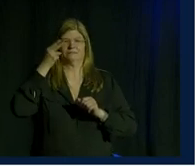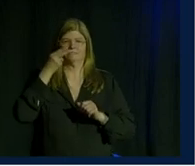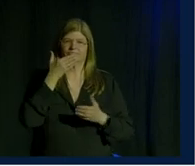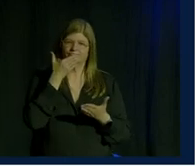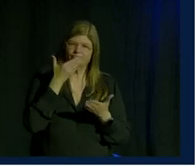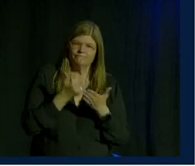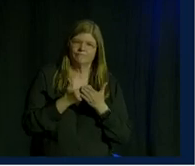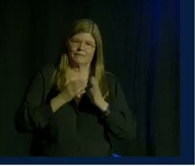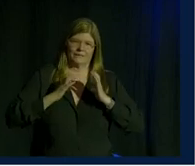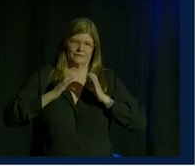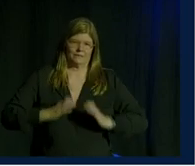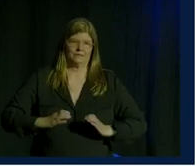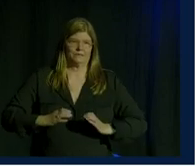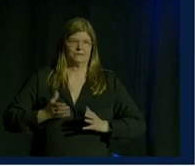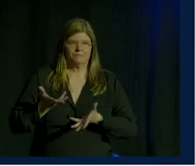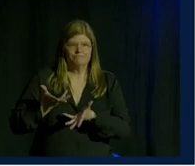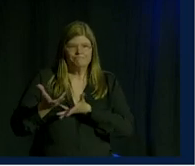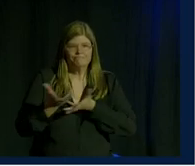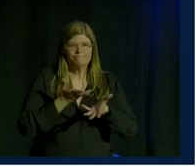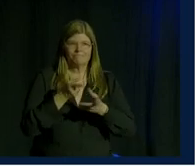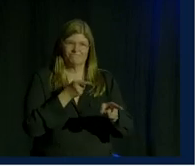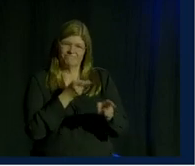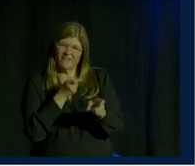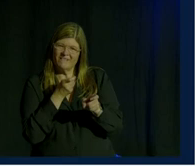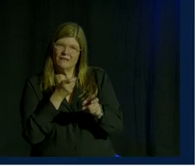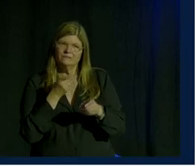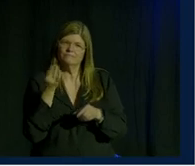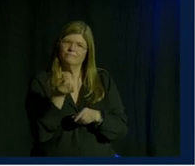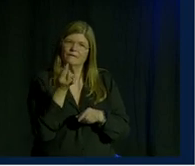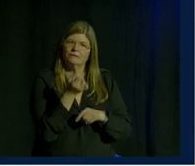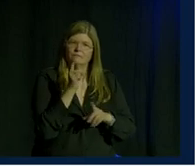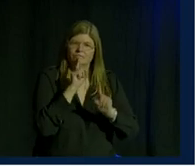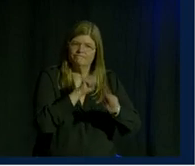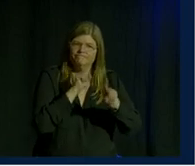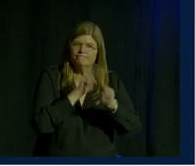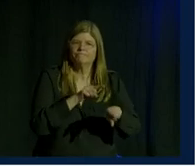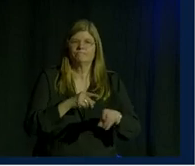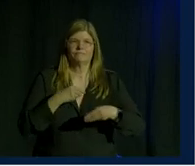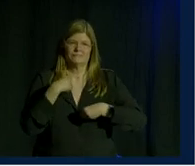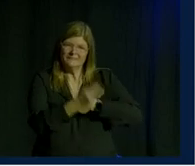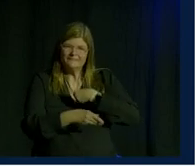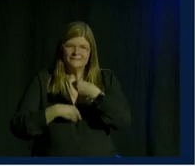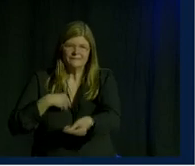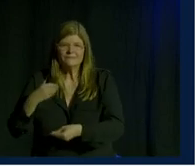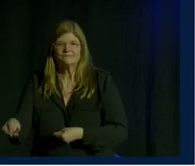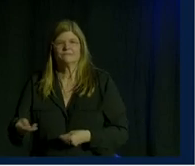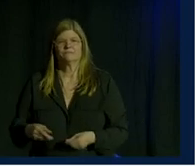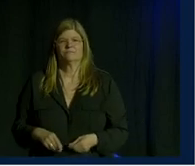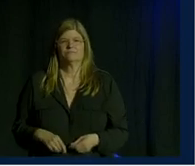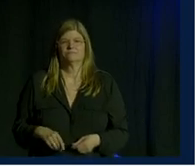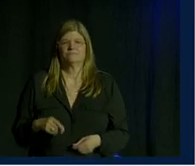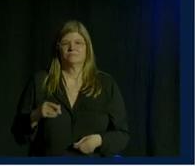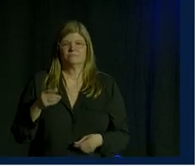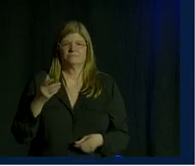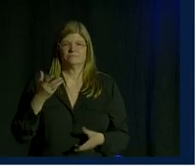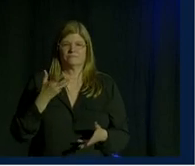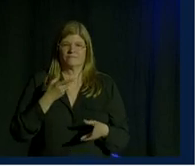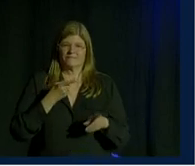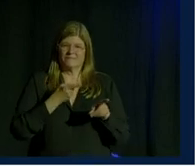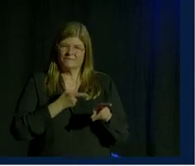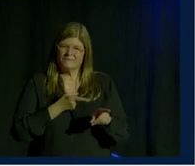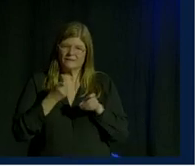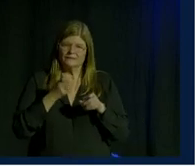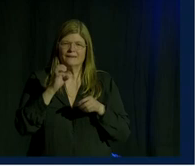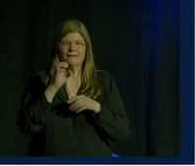beyond the standard expectations for delivery. While the accelerated speed of plan reviewing is a major benefit to our community and its